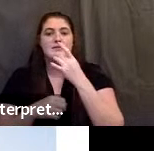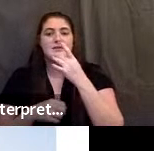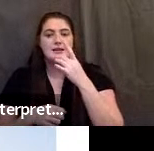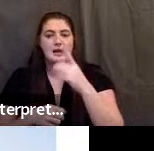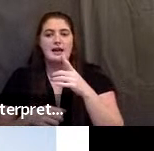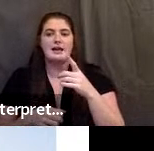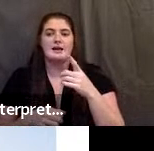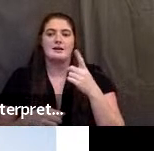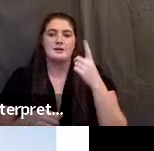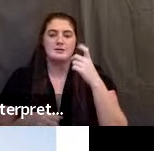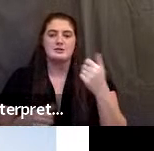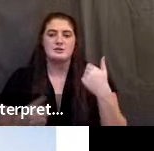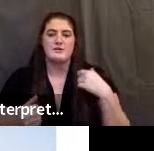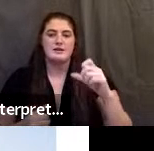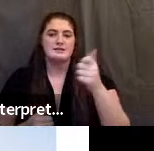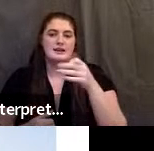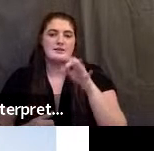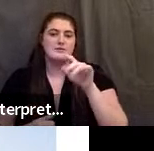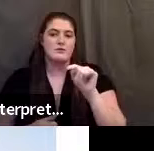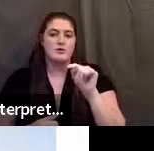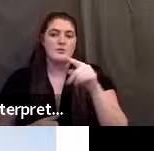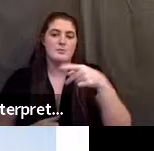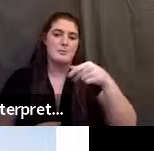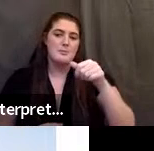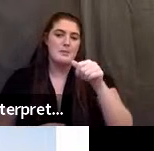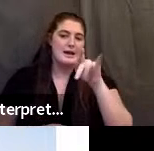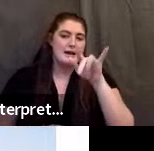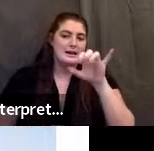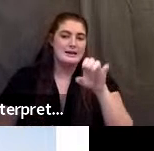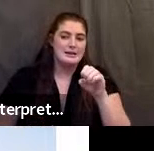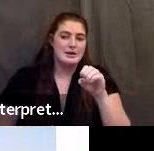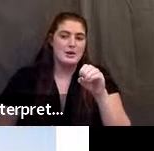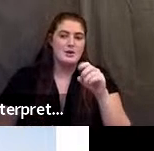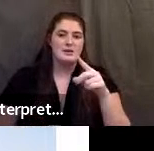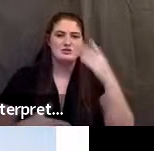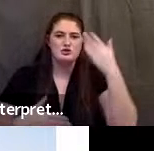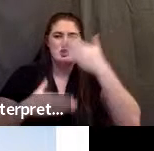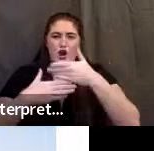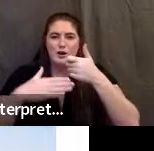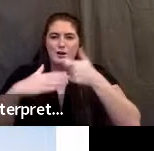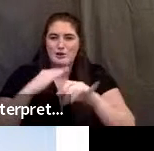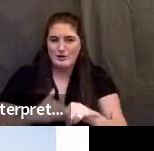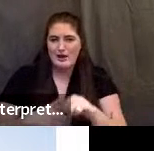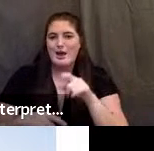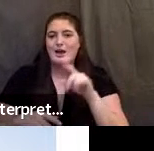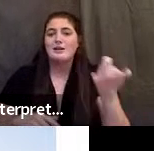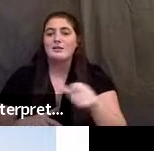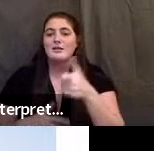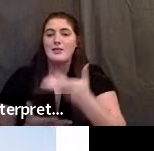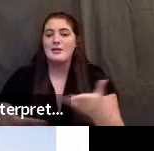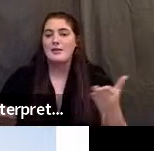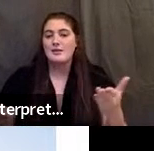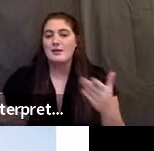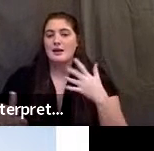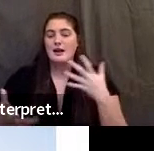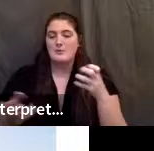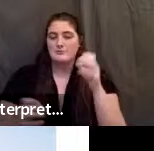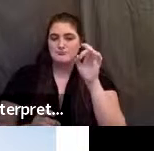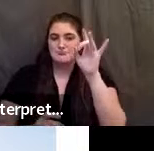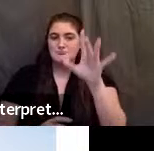deeper if you have a 10-foot patio, it's pretty deep, dark below that. The other thing I will note is that